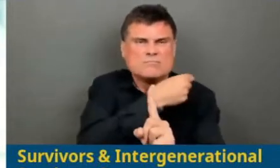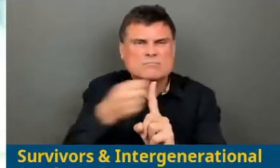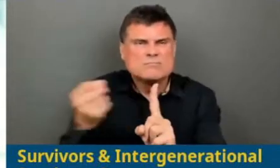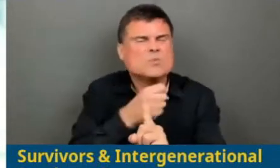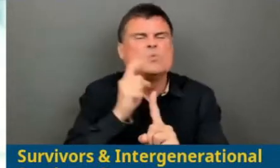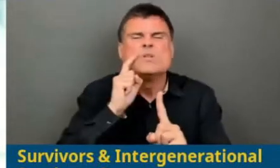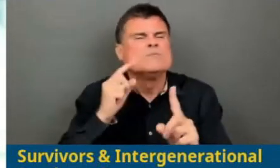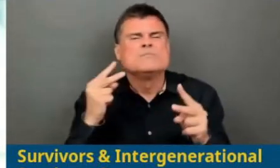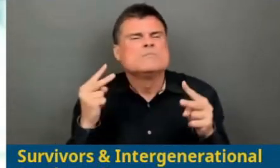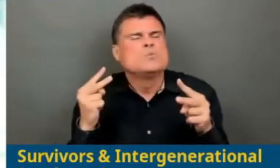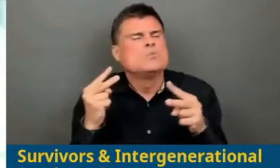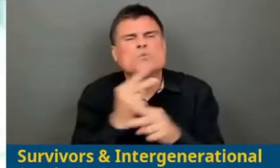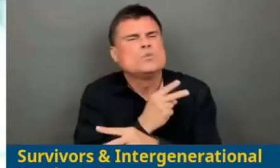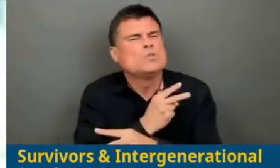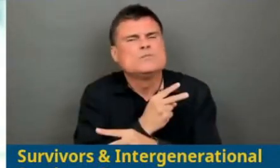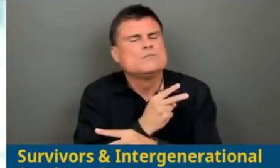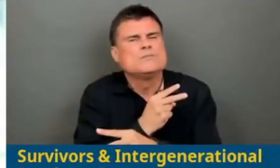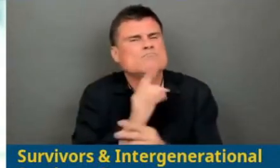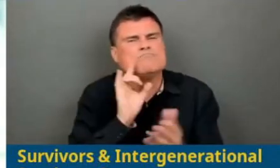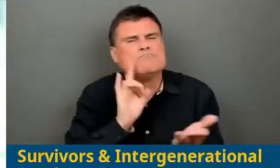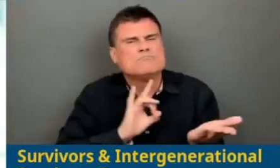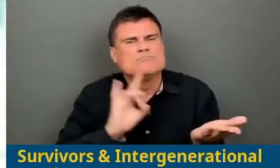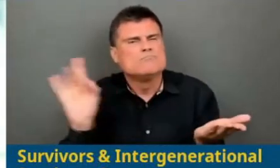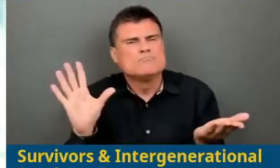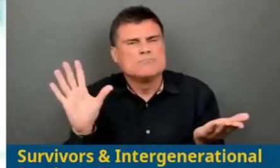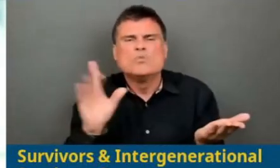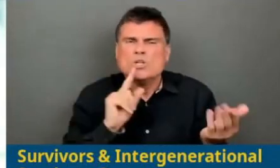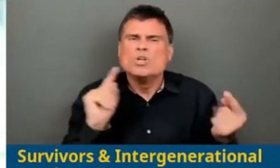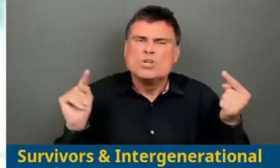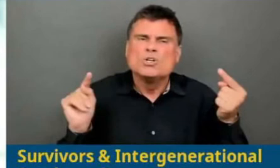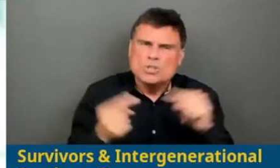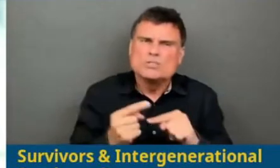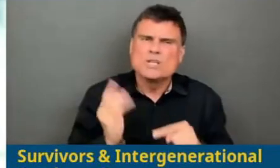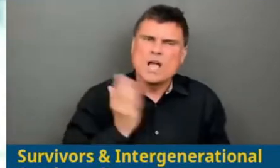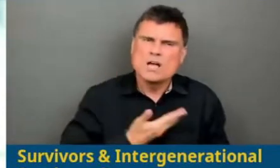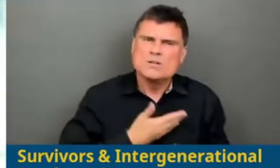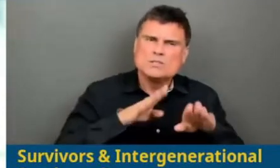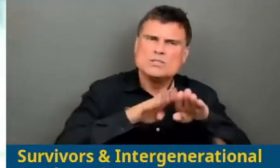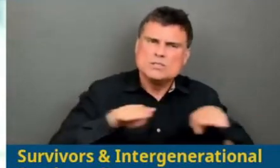They strung our children on poles